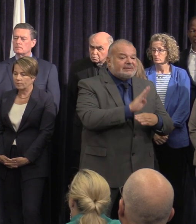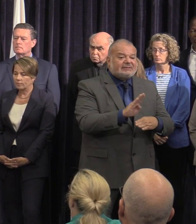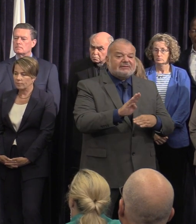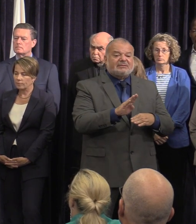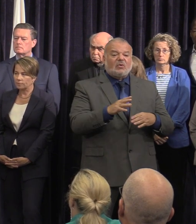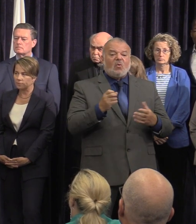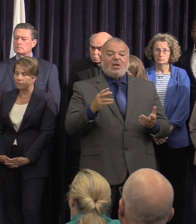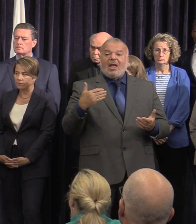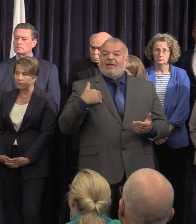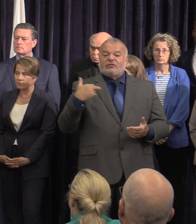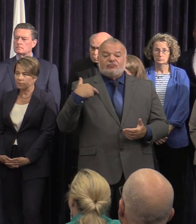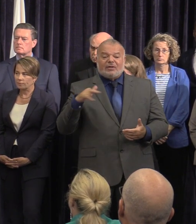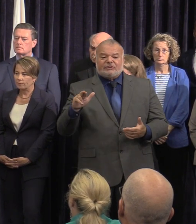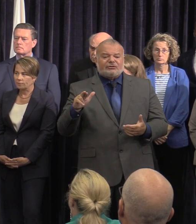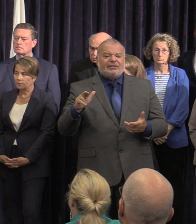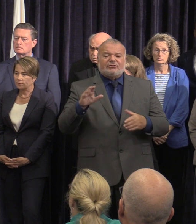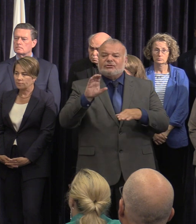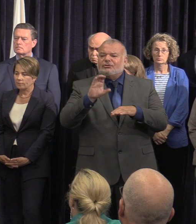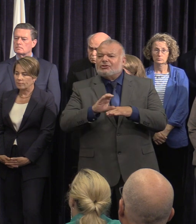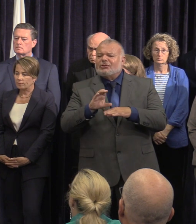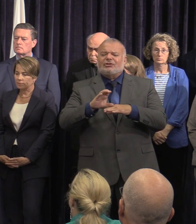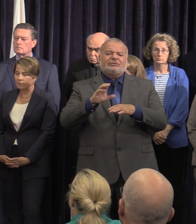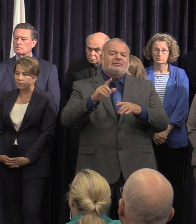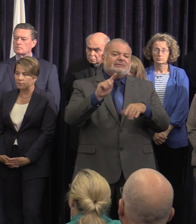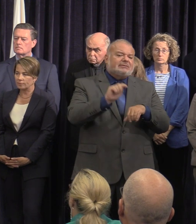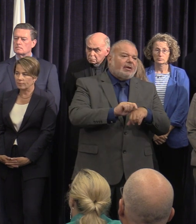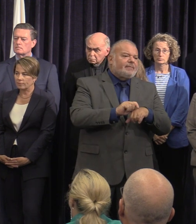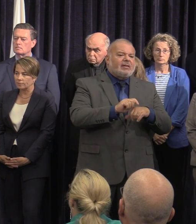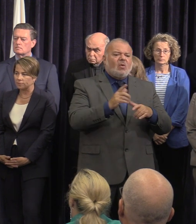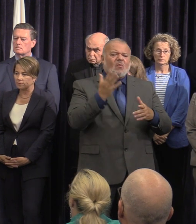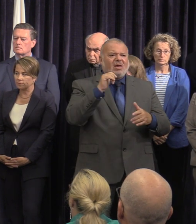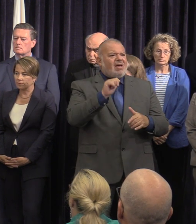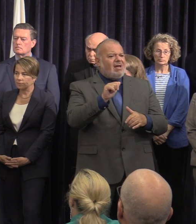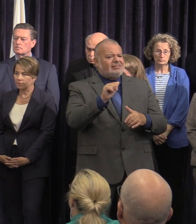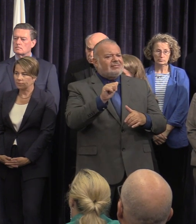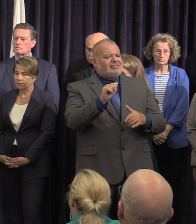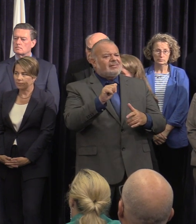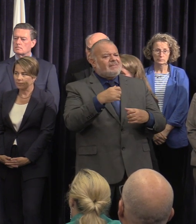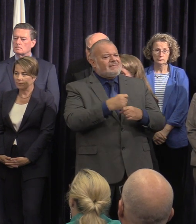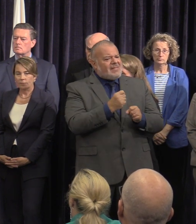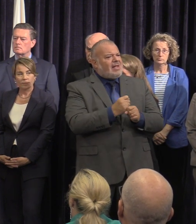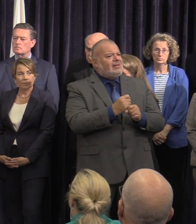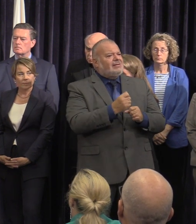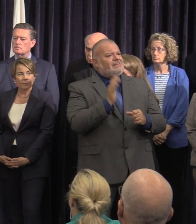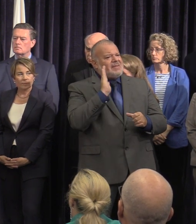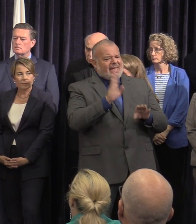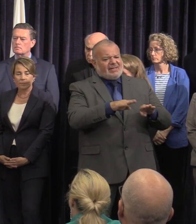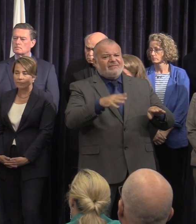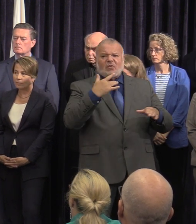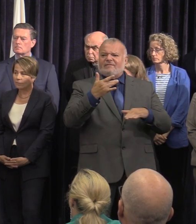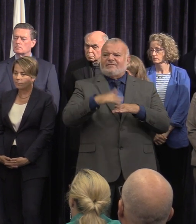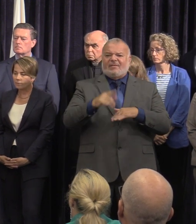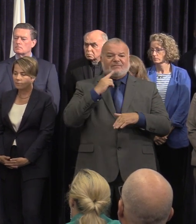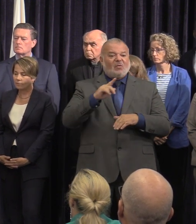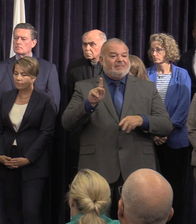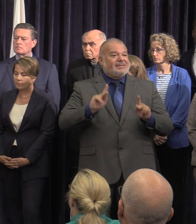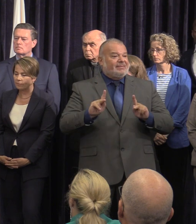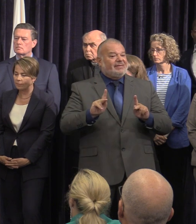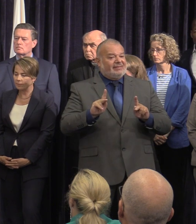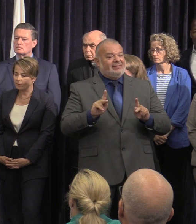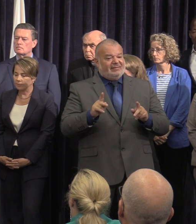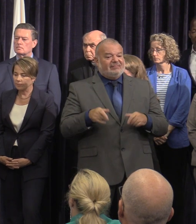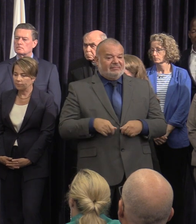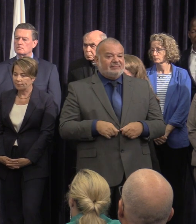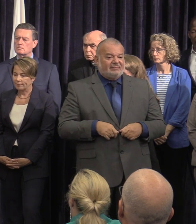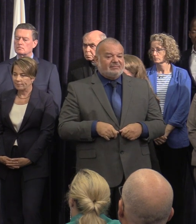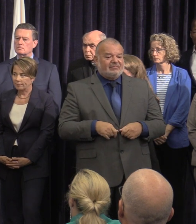community, please work with us to offer it as a shelter site. If you're a social service provider, please consider becoming an emergency assistance homeless shelter